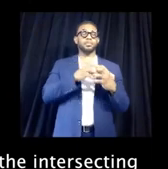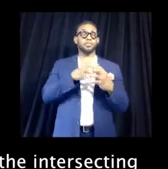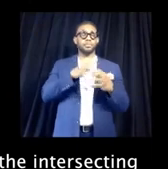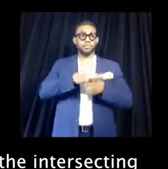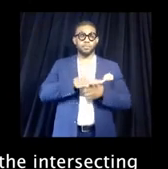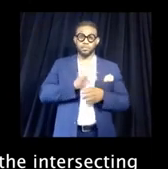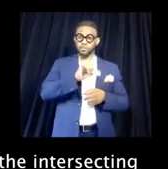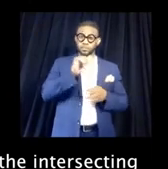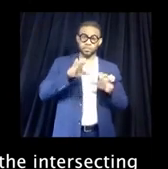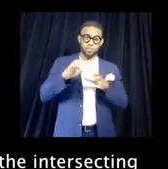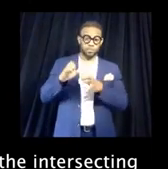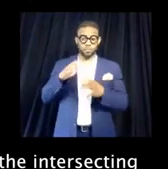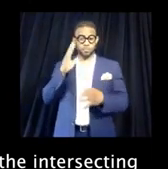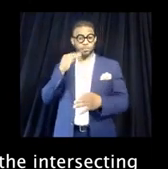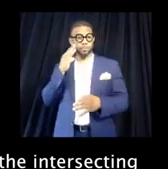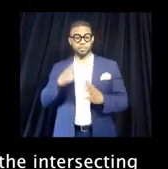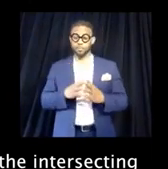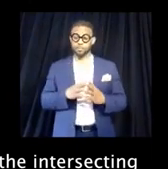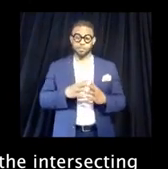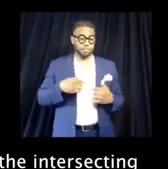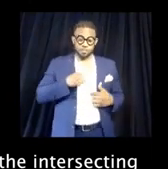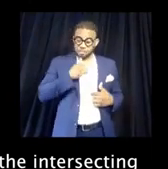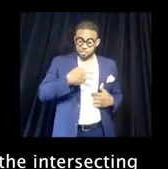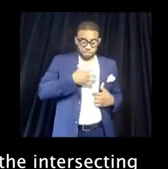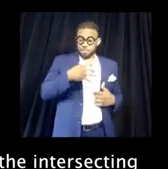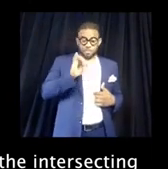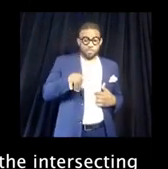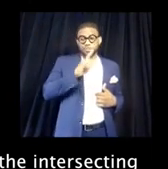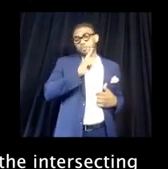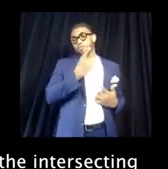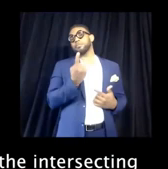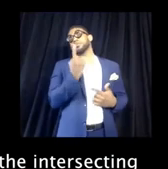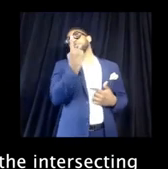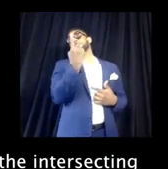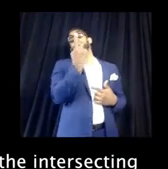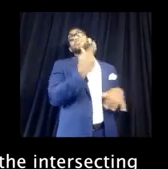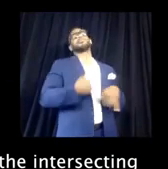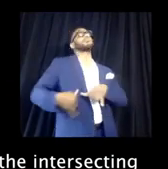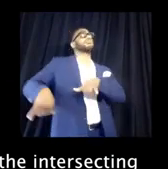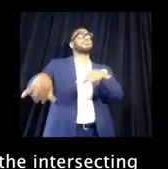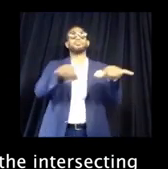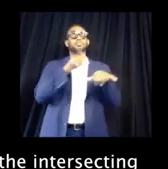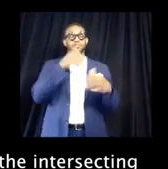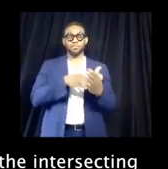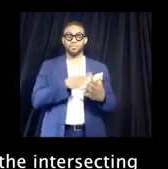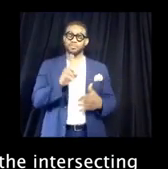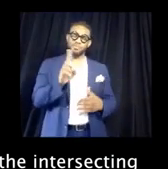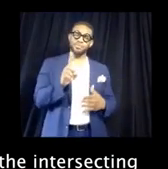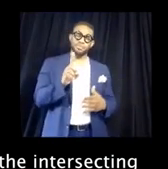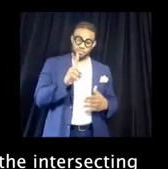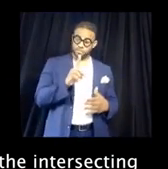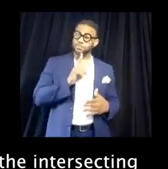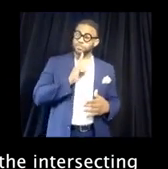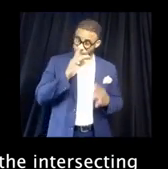of the intersecting oppressions that other groups encounter. I am not arguing that there is this one undifferentiated